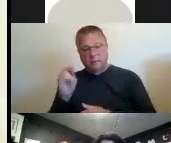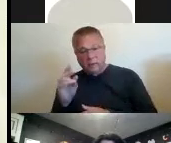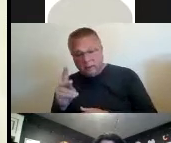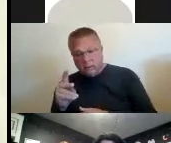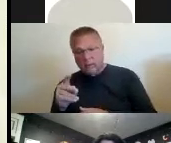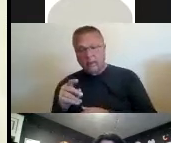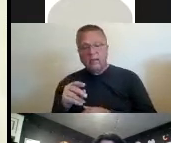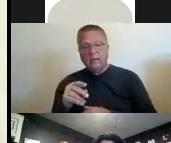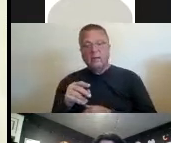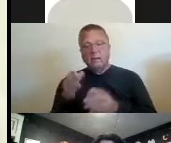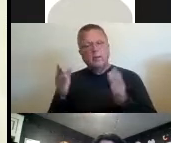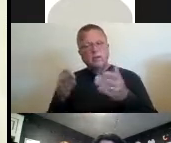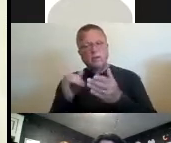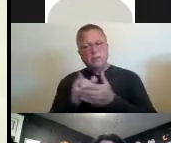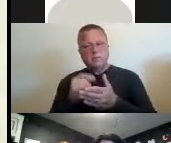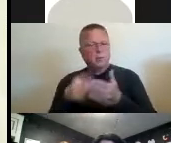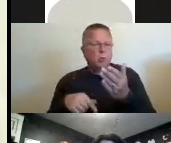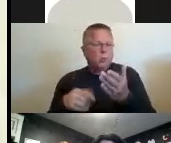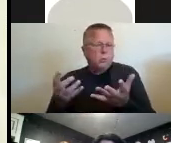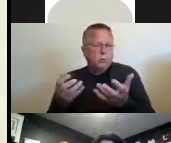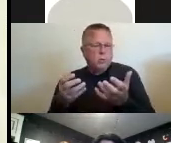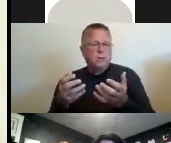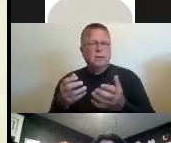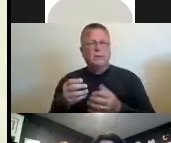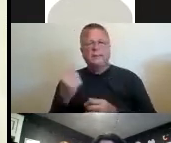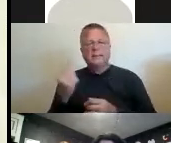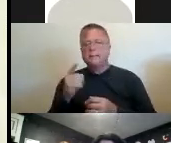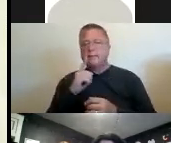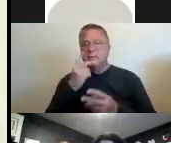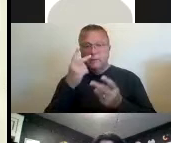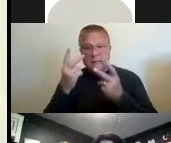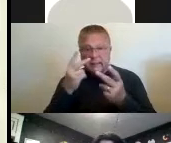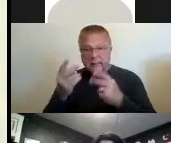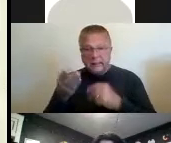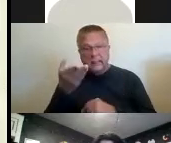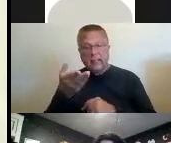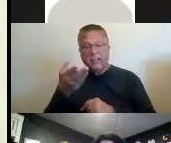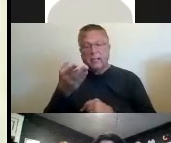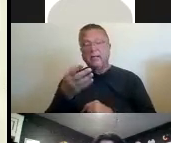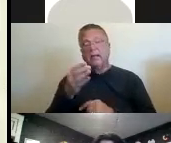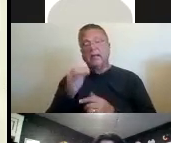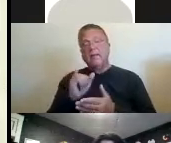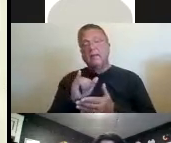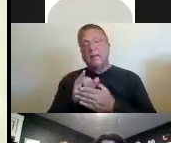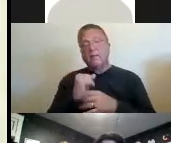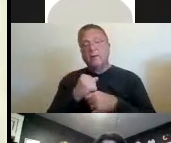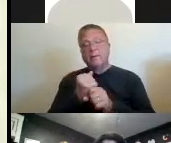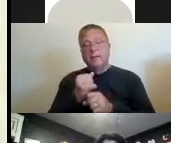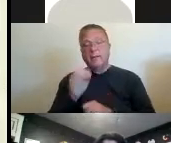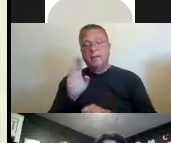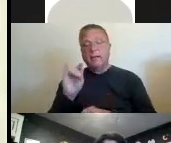sort of focused on what would you like? Are there things certainly that you've seen that would make Beacon